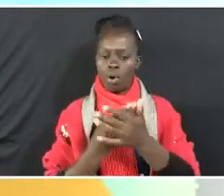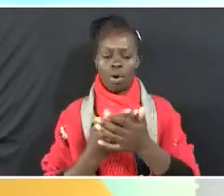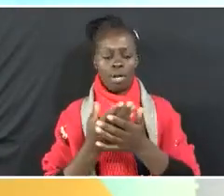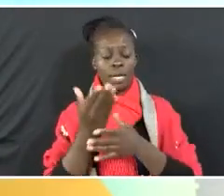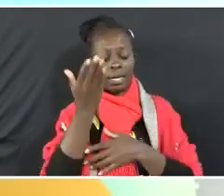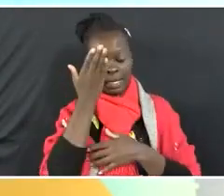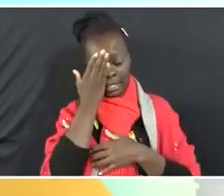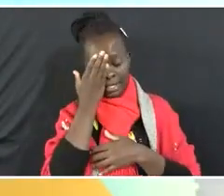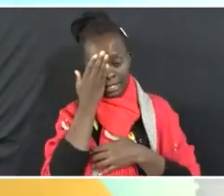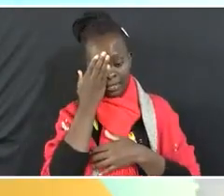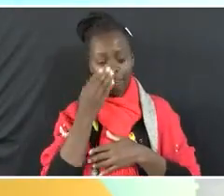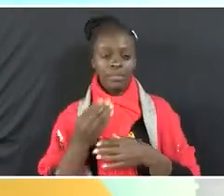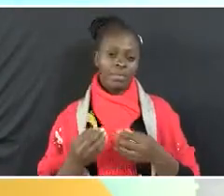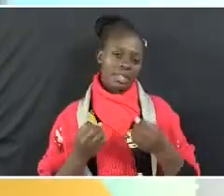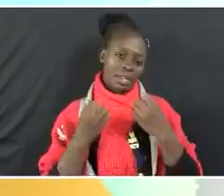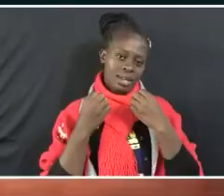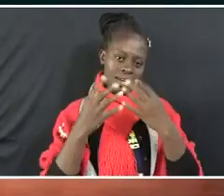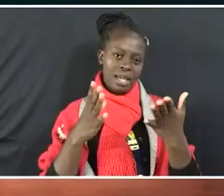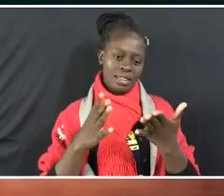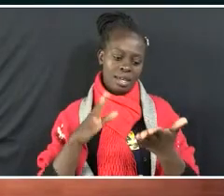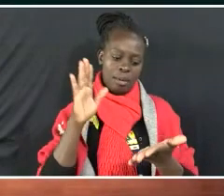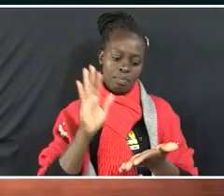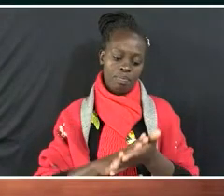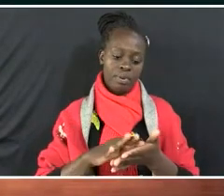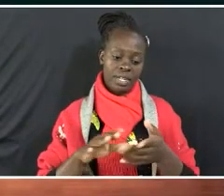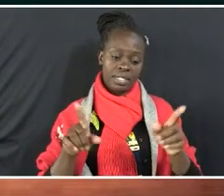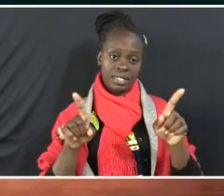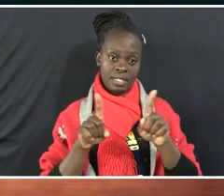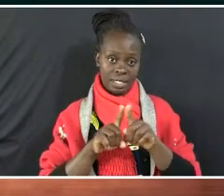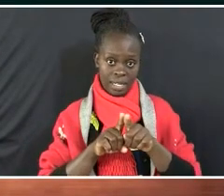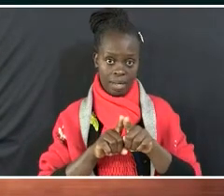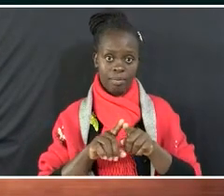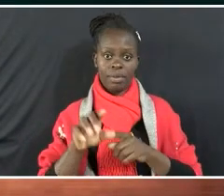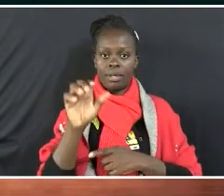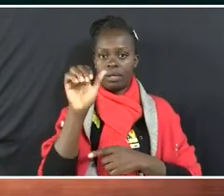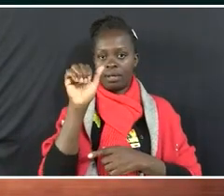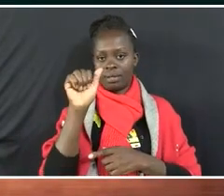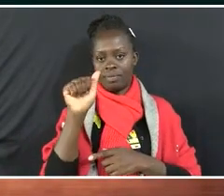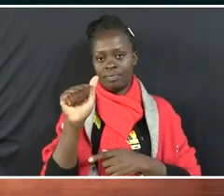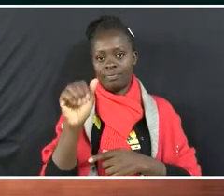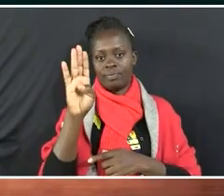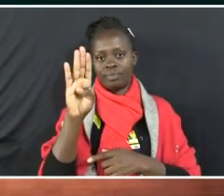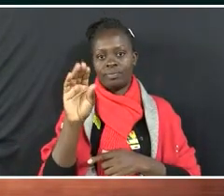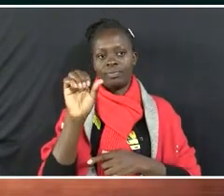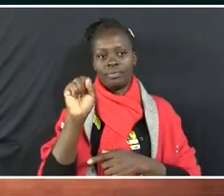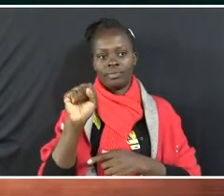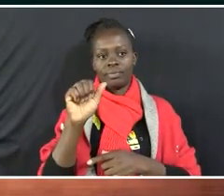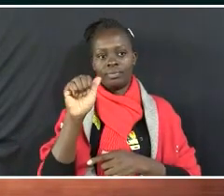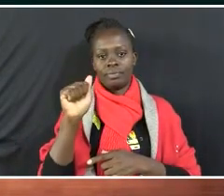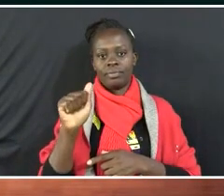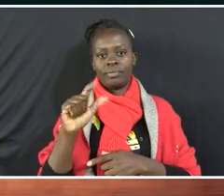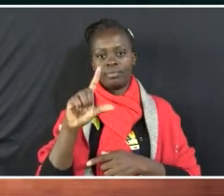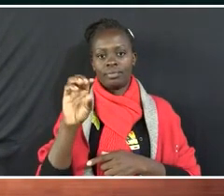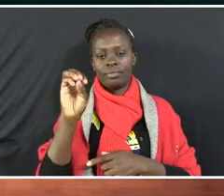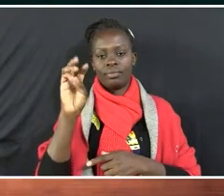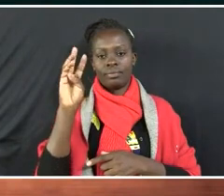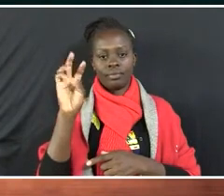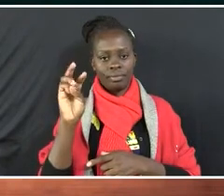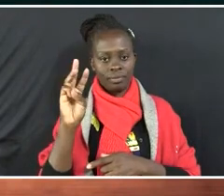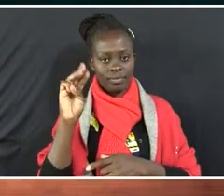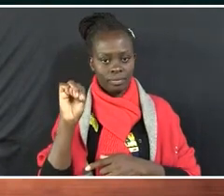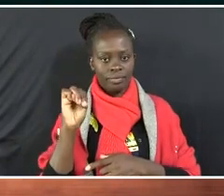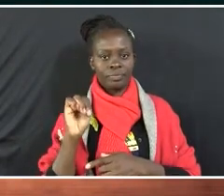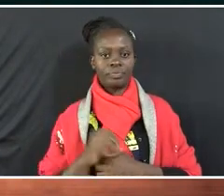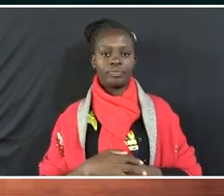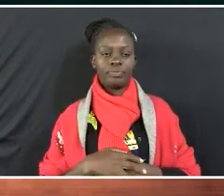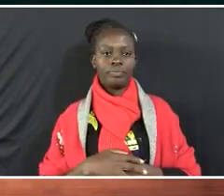none to be praised as Absalom for his beauty. From the sole of his foot, even to the crown of his